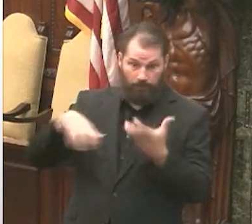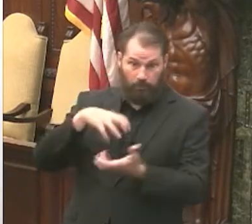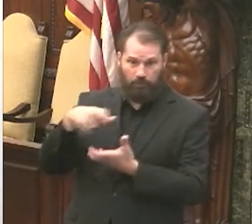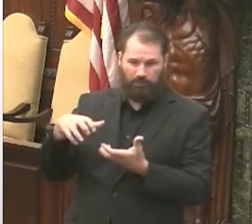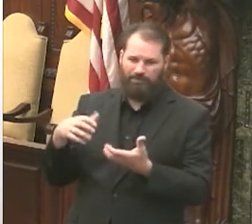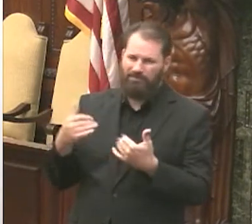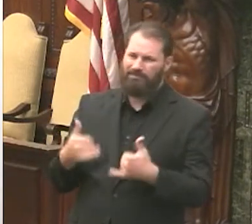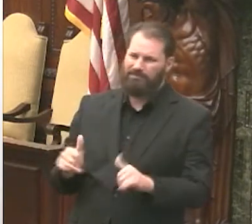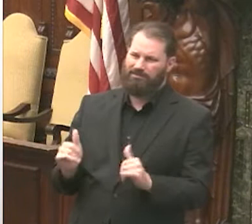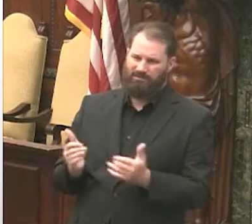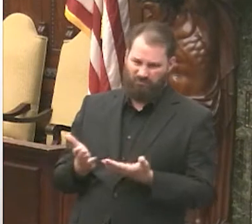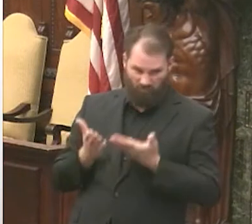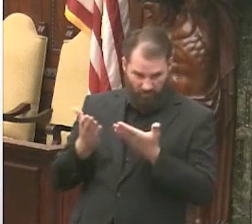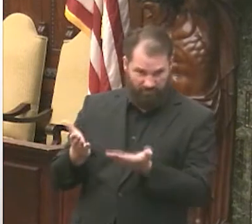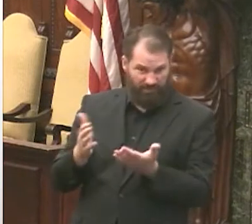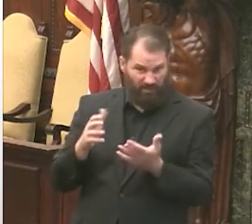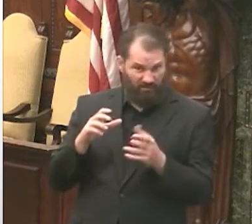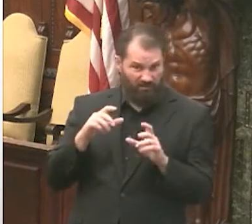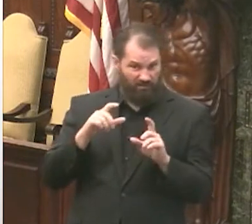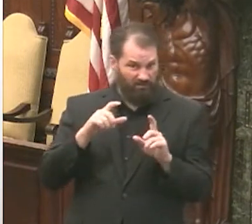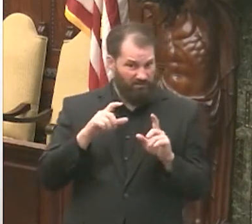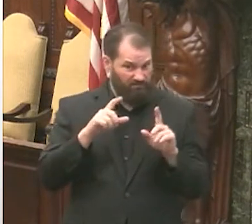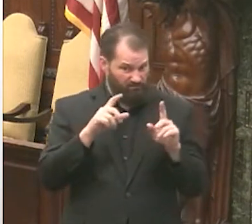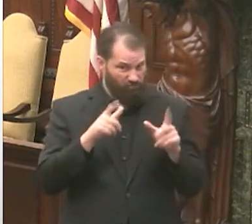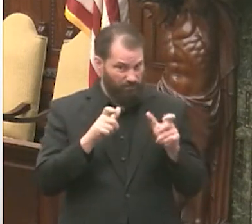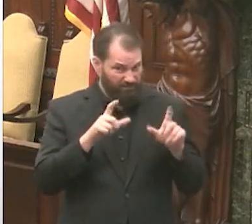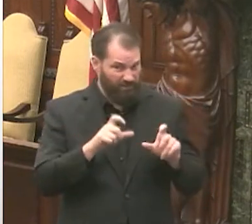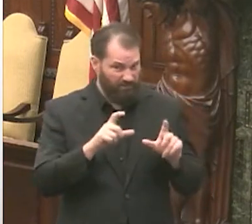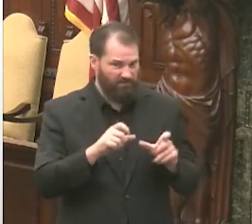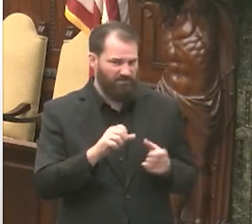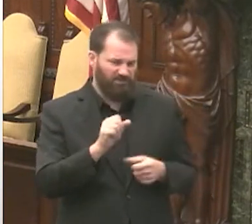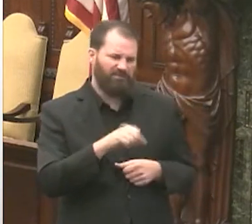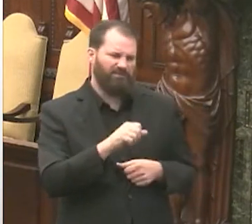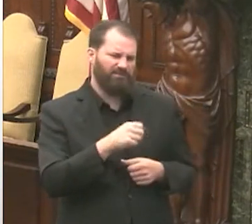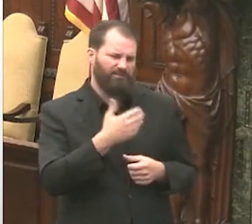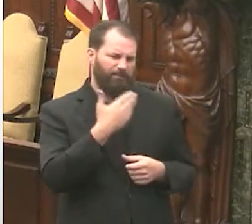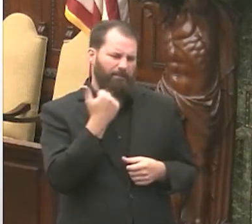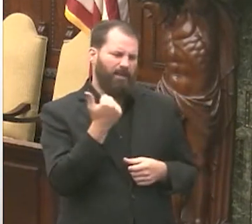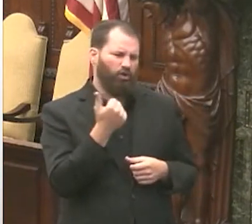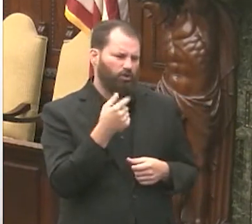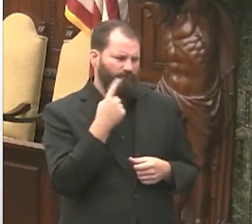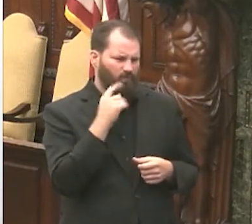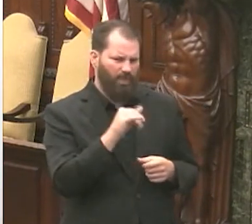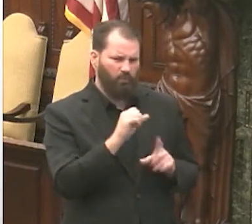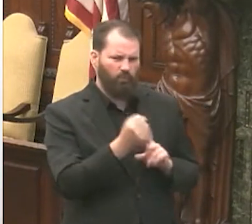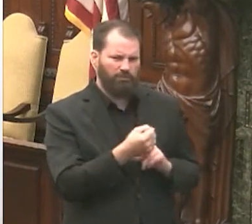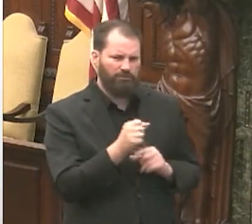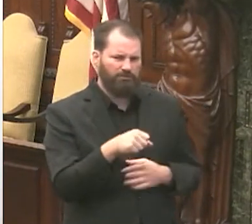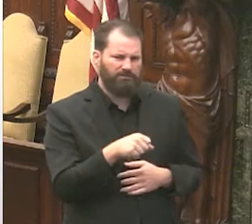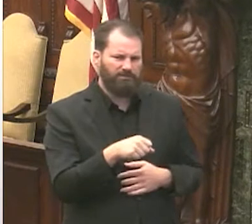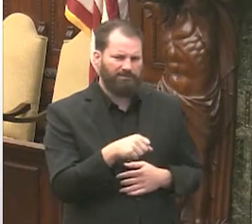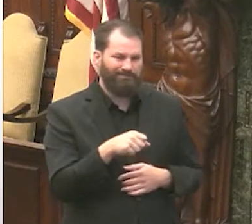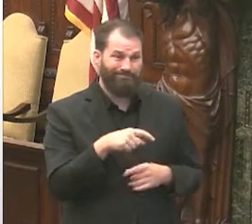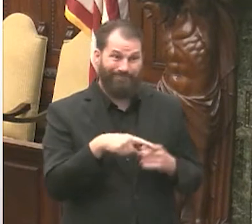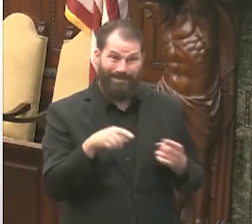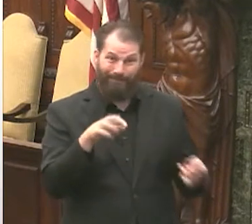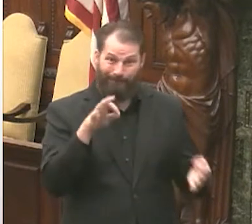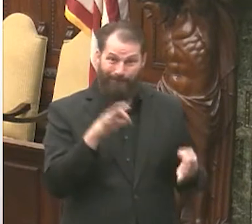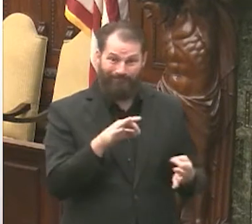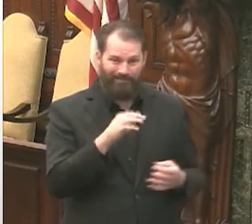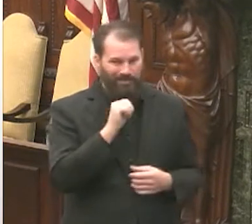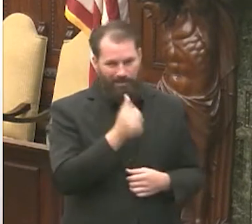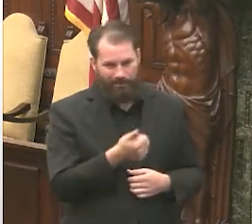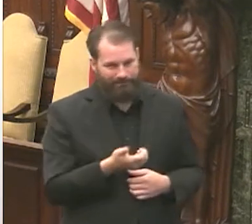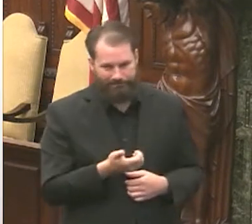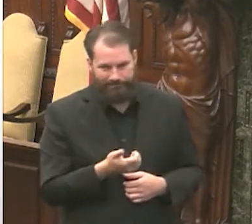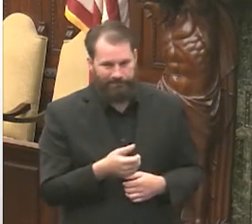testing? I think that they are valuable in certain situations, but because they're not perfect, they have to be used carefully. I think the best situation